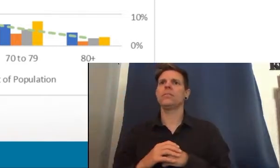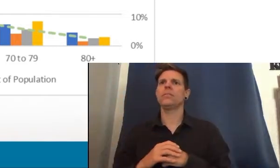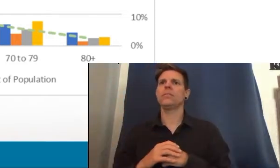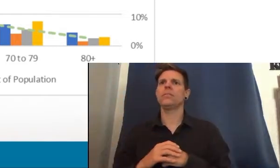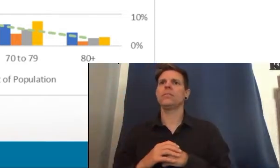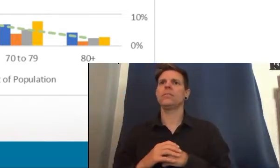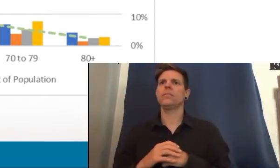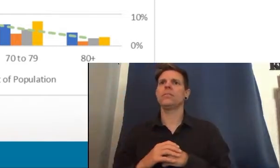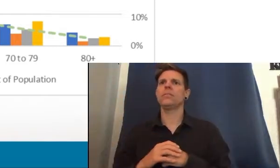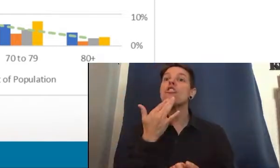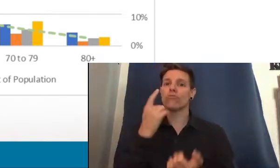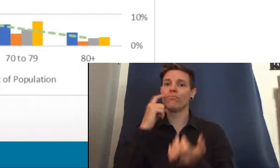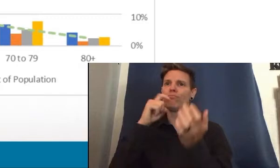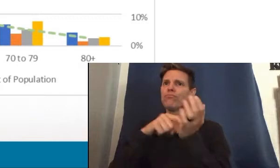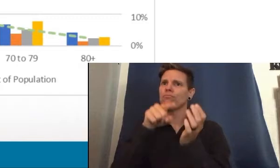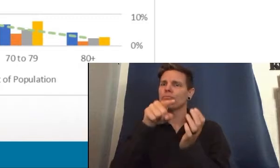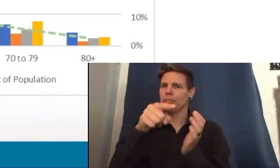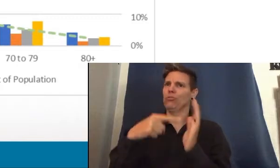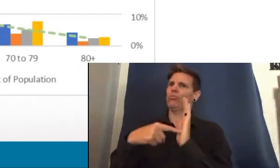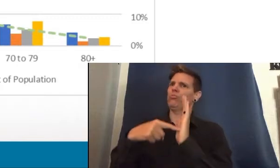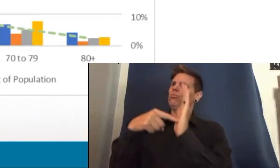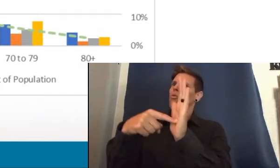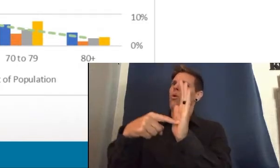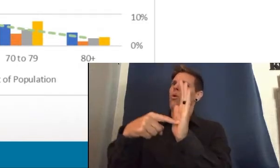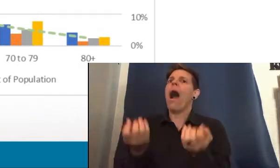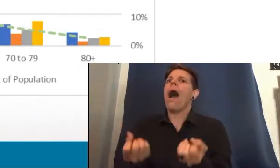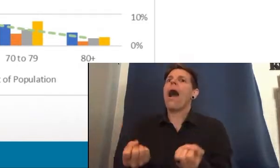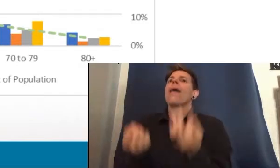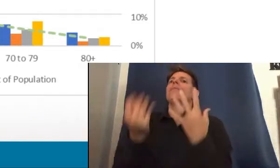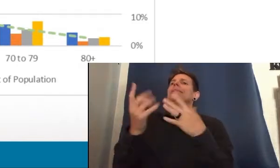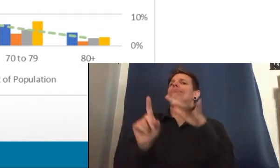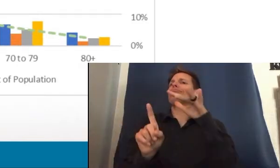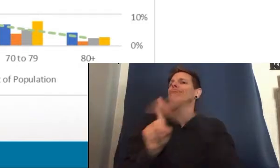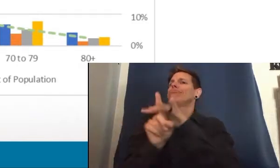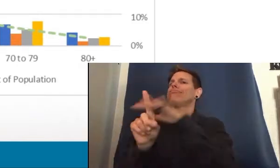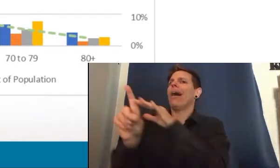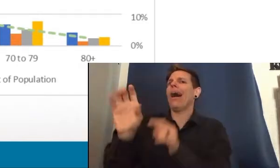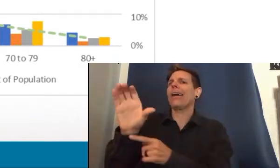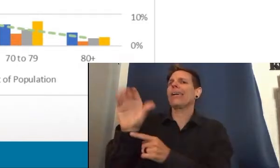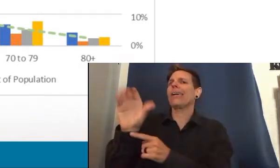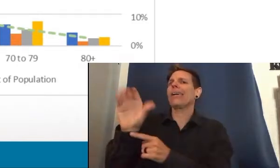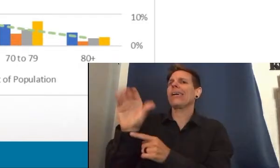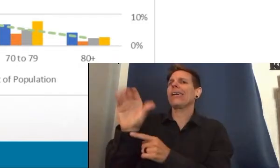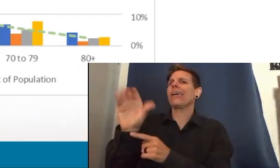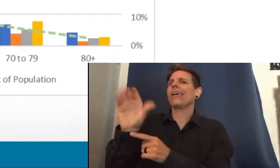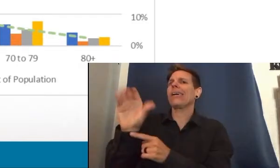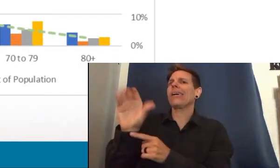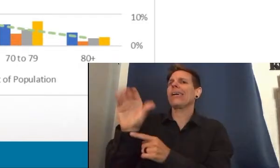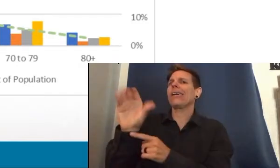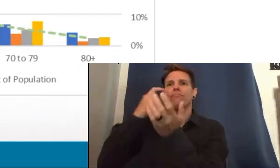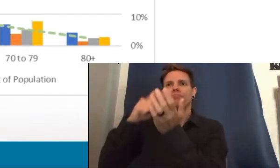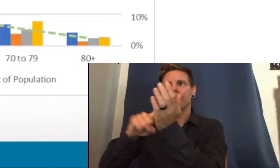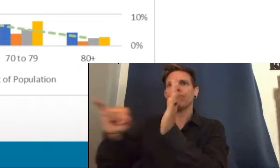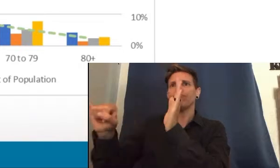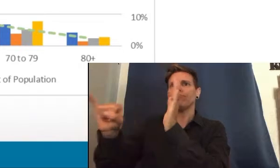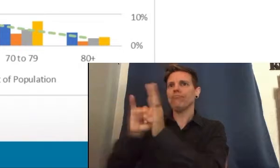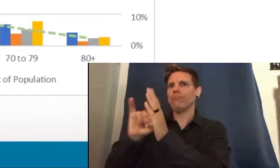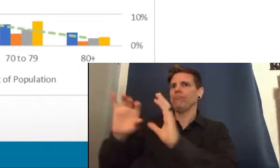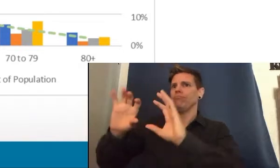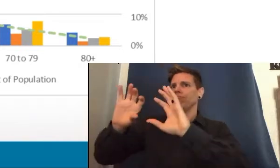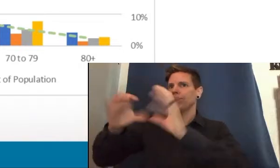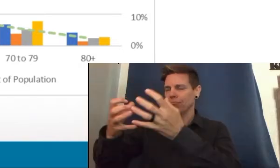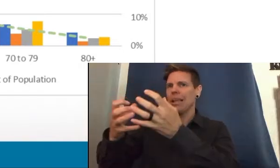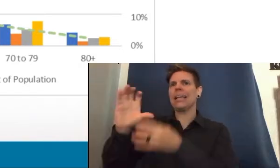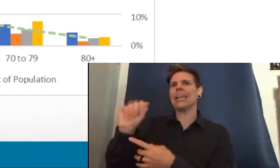you the actual number of cases identified. Now, remember, we always only identify a subset of cases, right? In fact, one of the challenges with